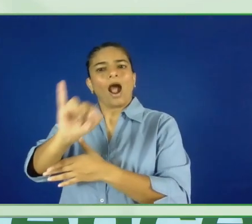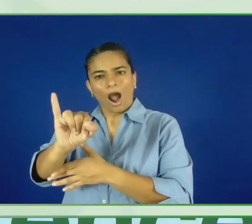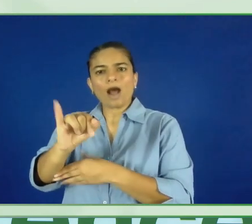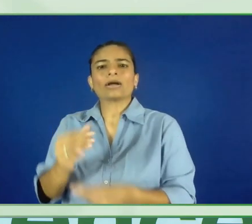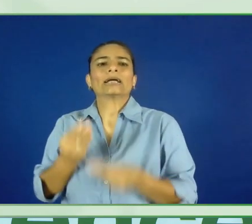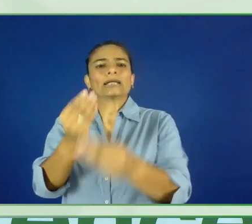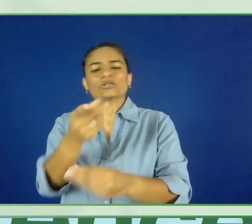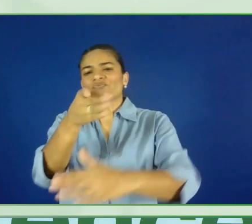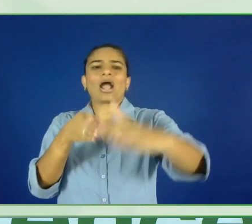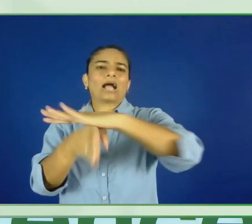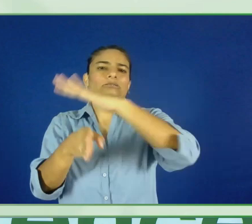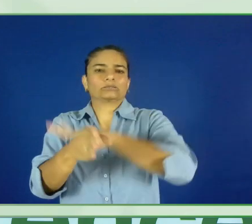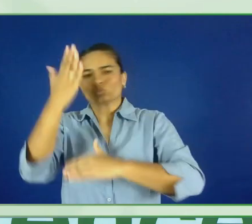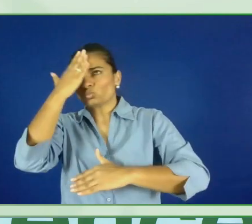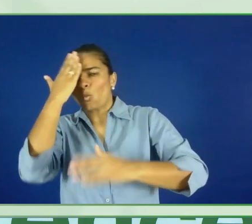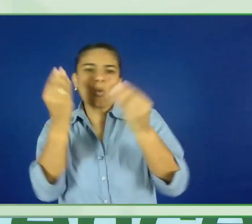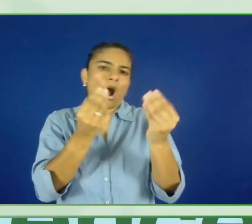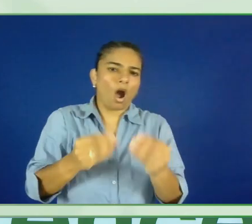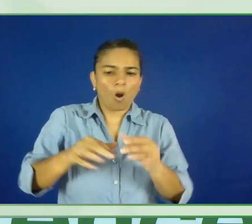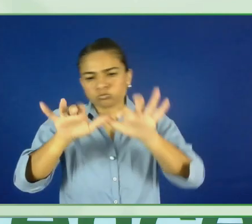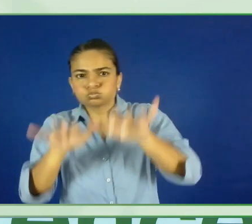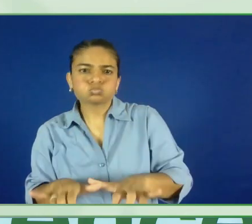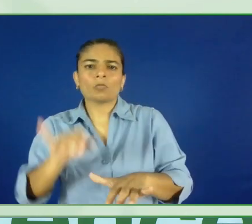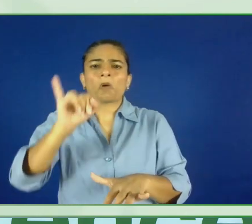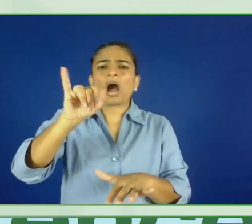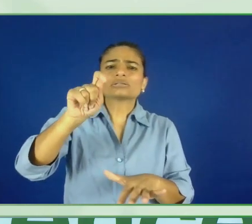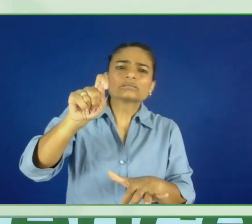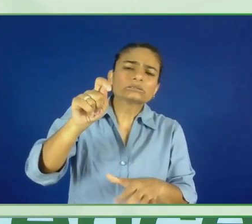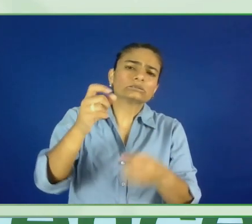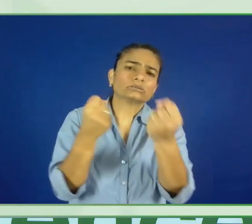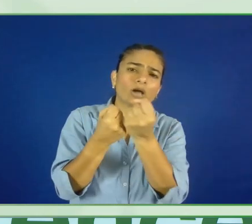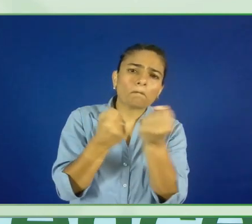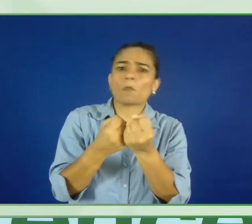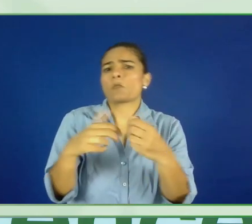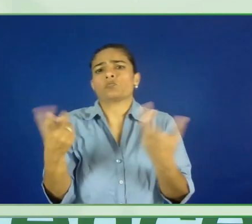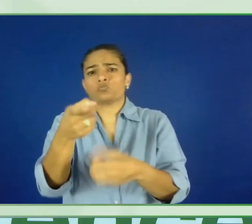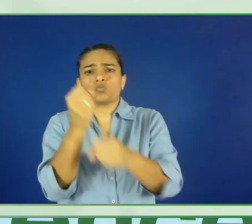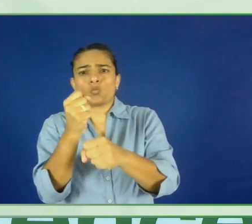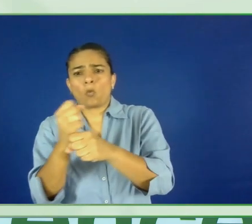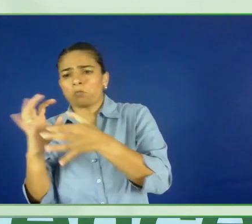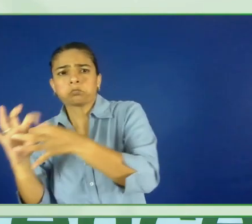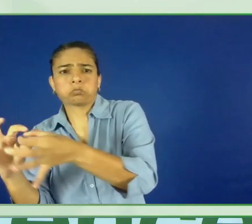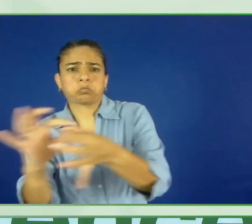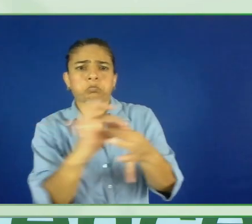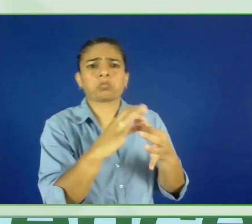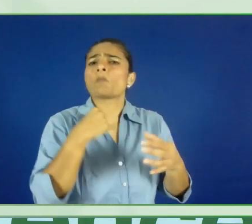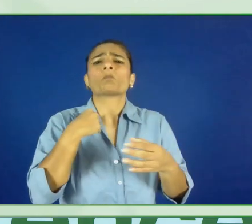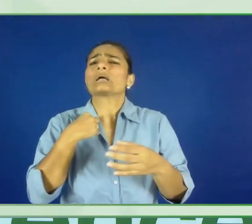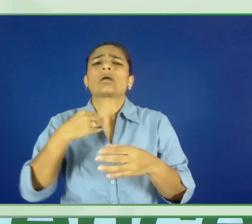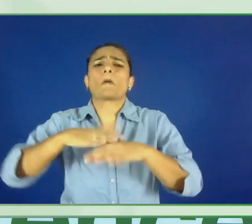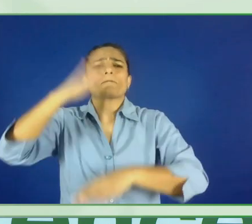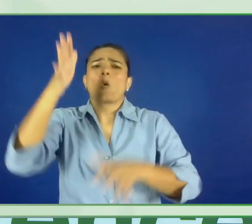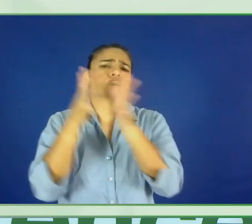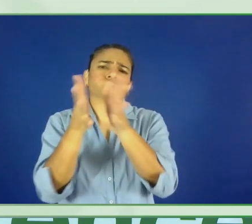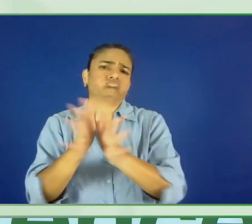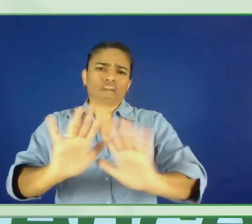it supports your work also directly. I don't give you more on this because this is what we will officially present at the Global